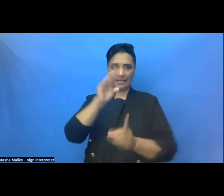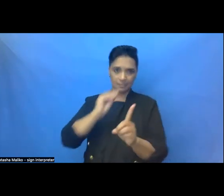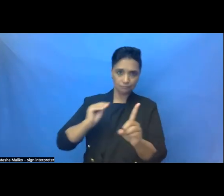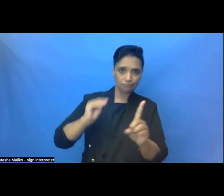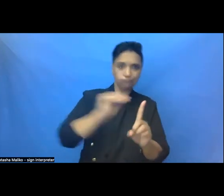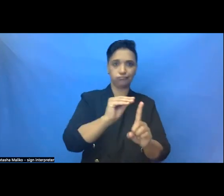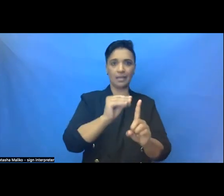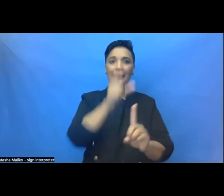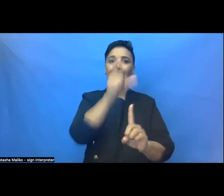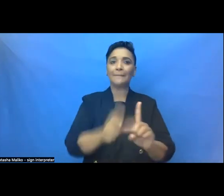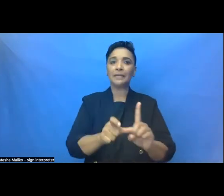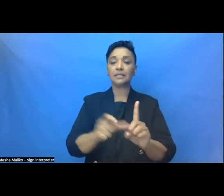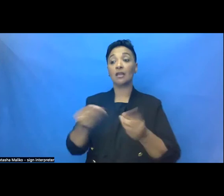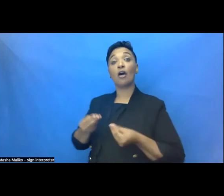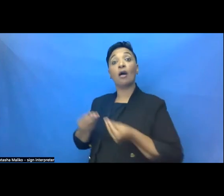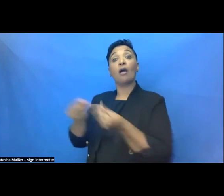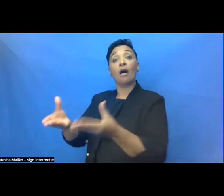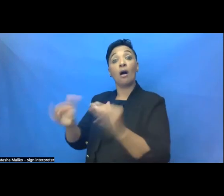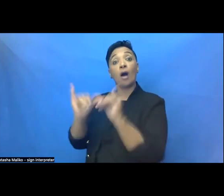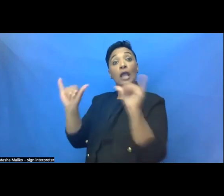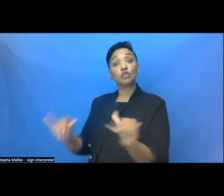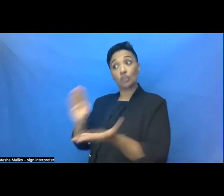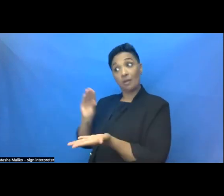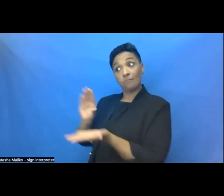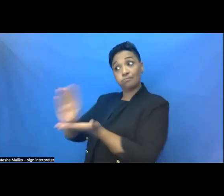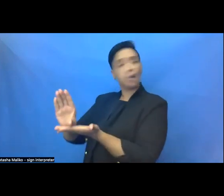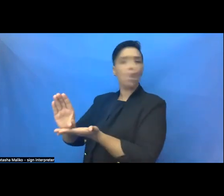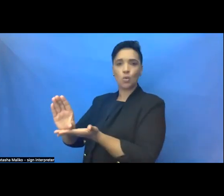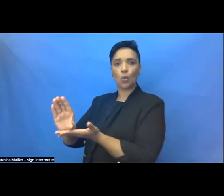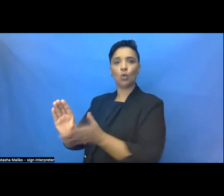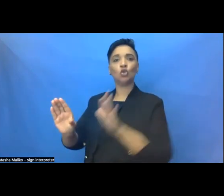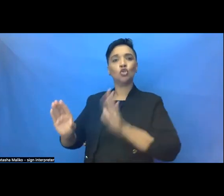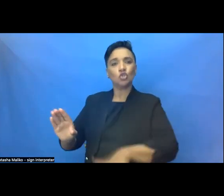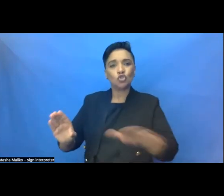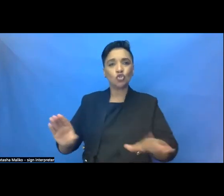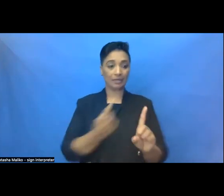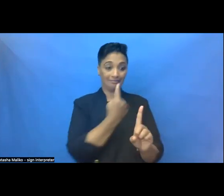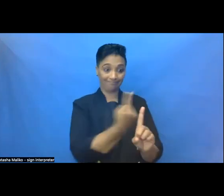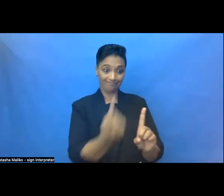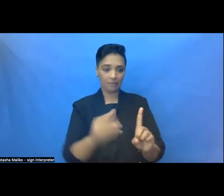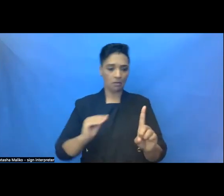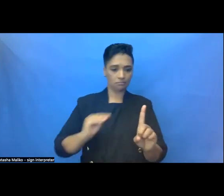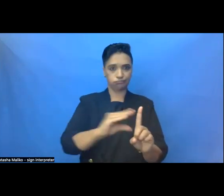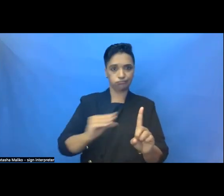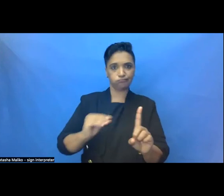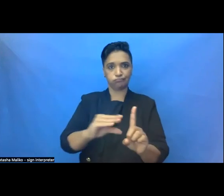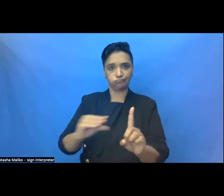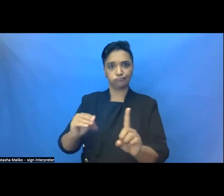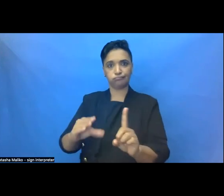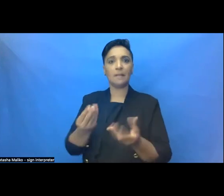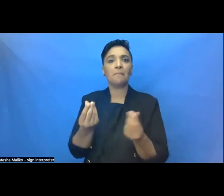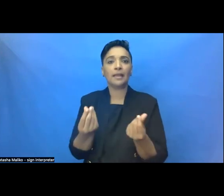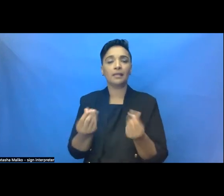should not go to the orphanages. Each of the needs of each of these children should be identified. There needs to be a